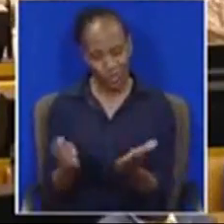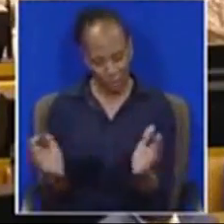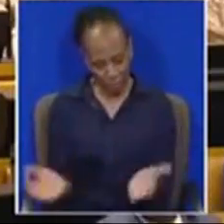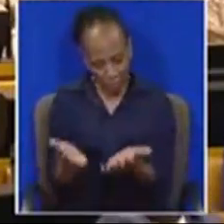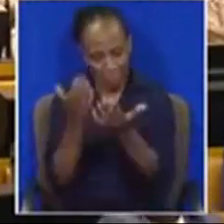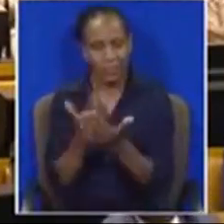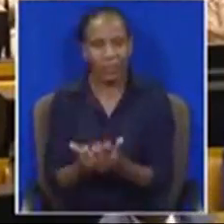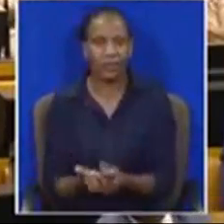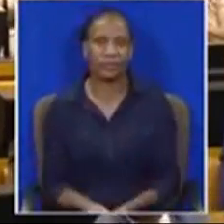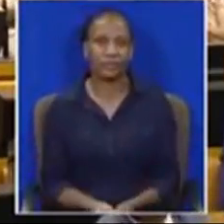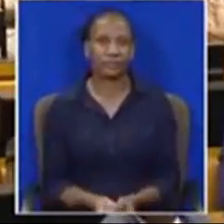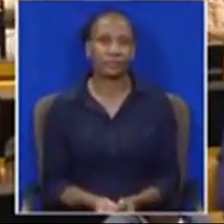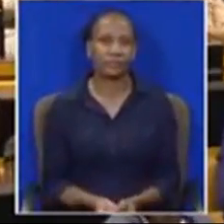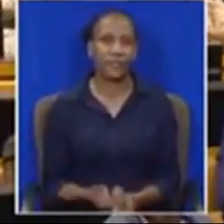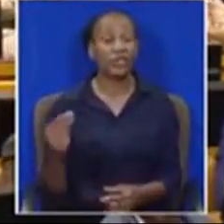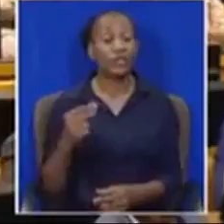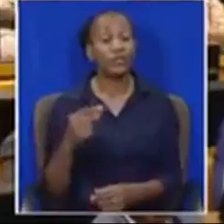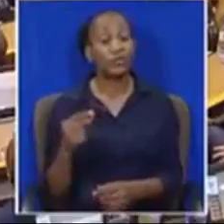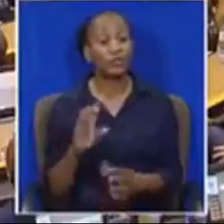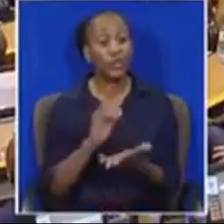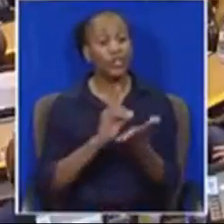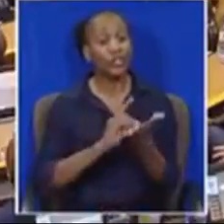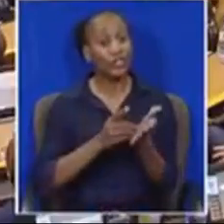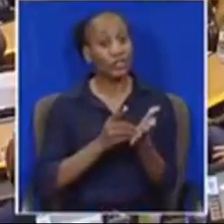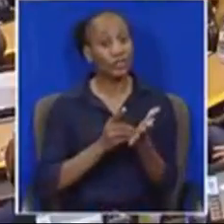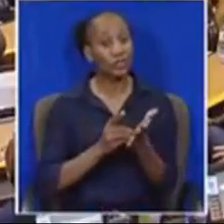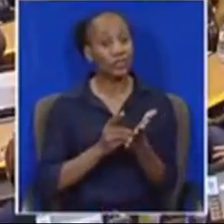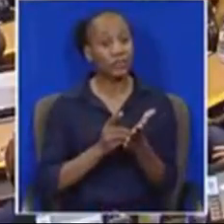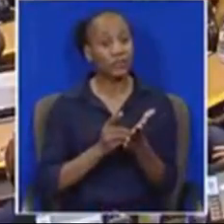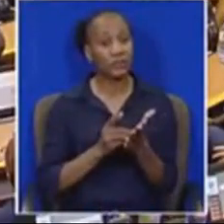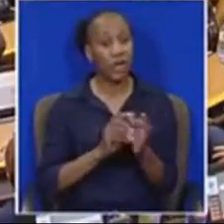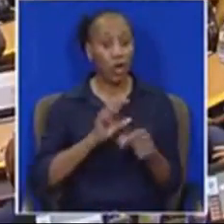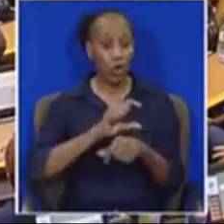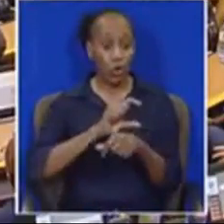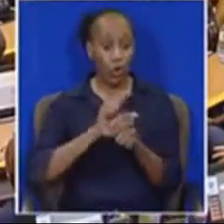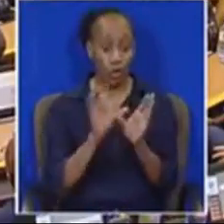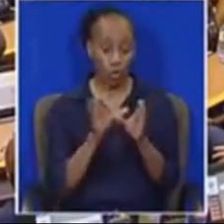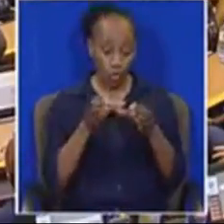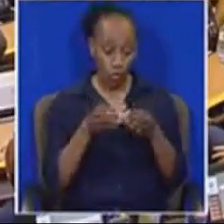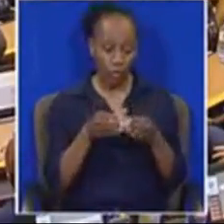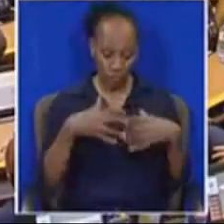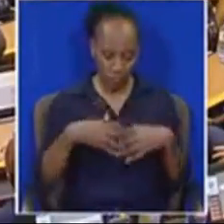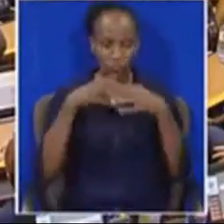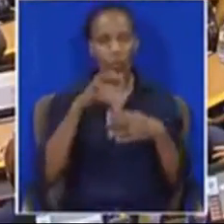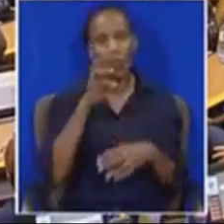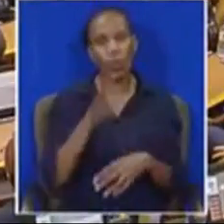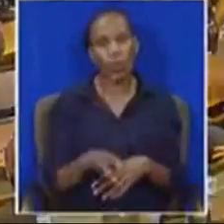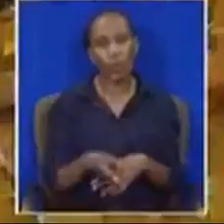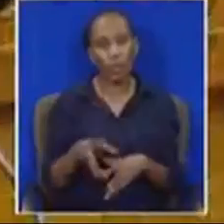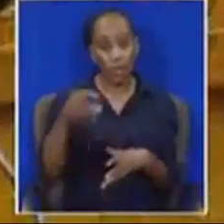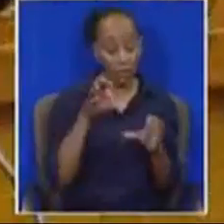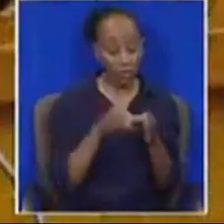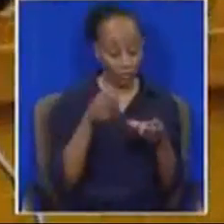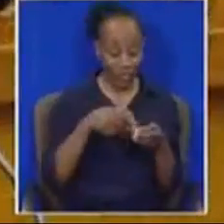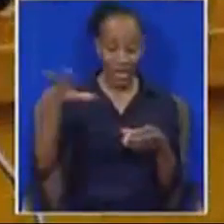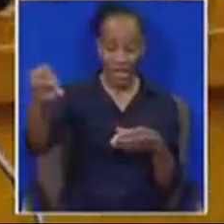We will soon establish a Digital Industrial Revolution Commission, which will include the private sector and